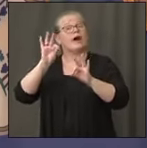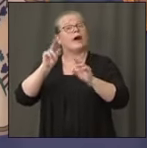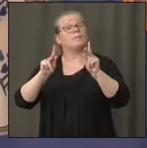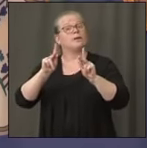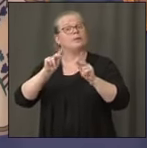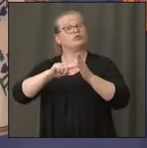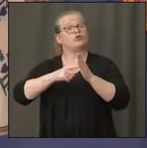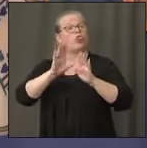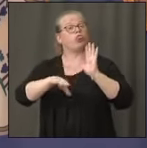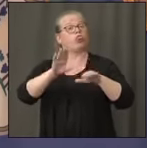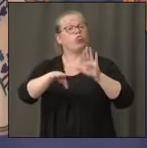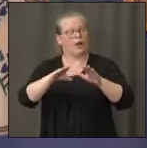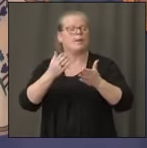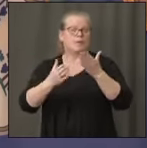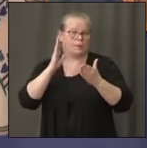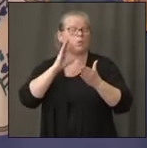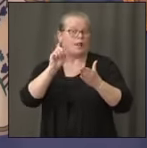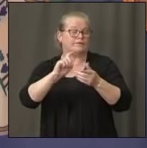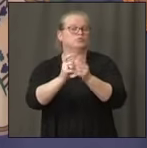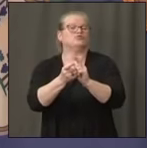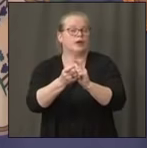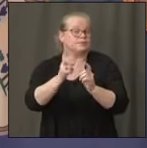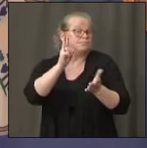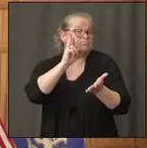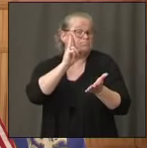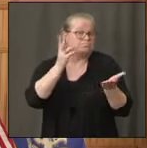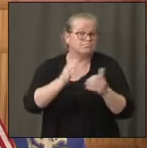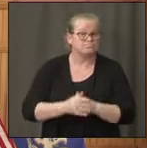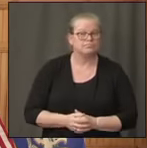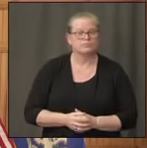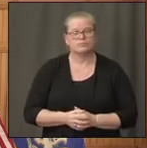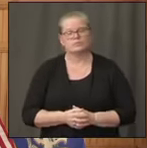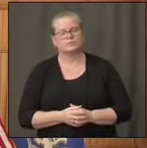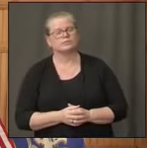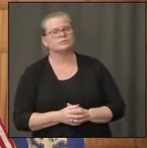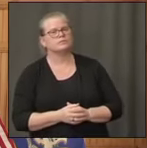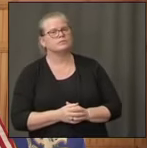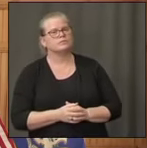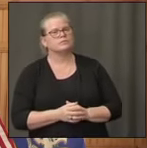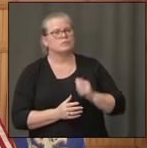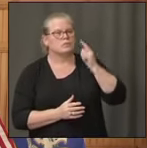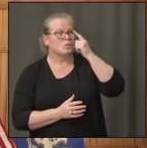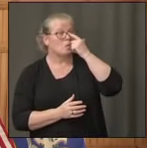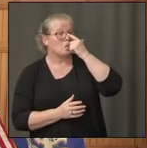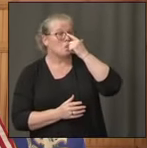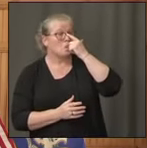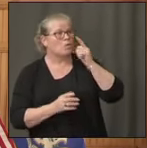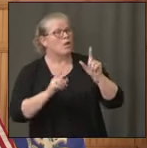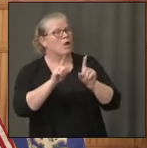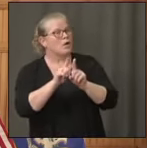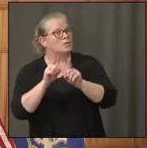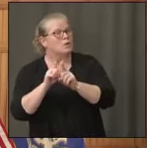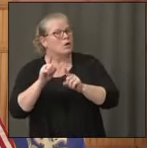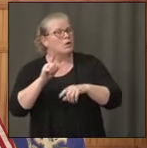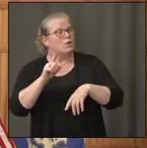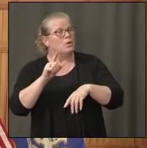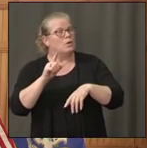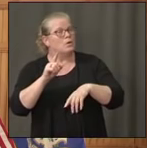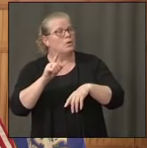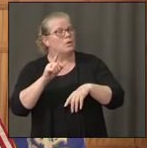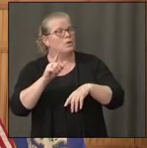The Police Chiefs Association placed a 90-day moratorium on purchasing surplus military equipment. Do you